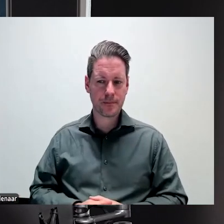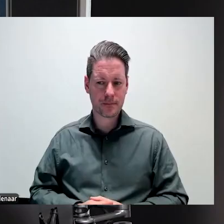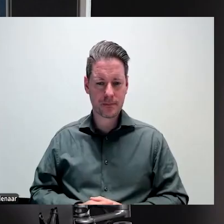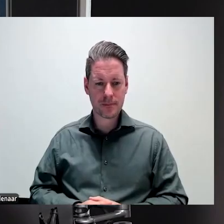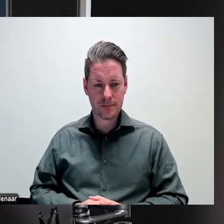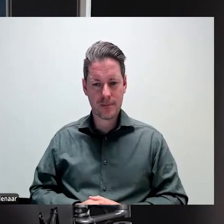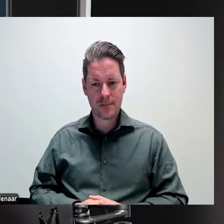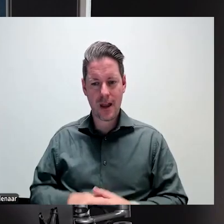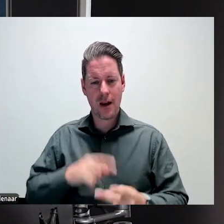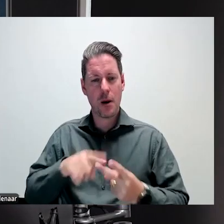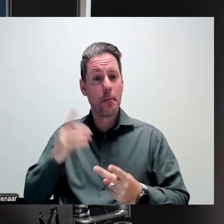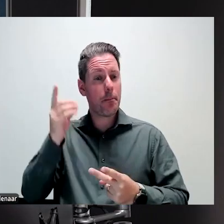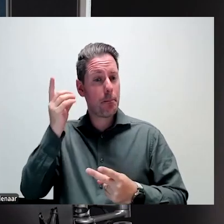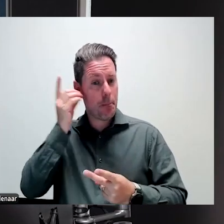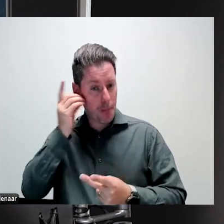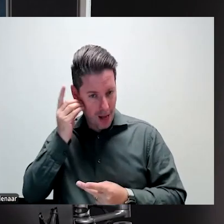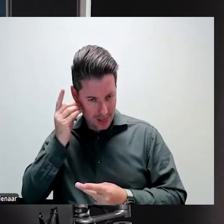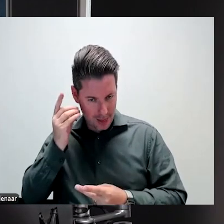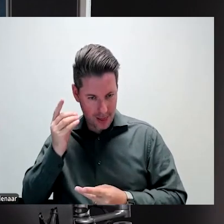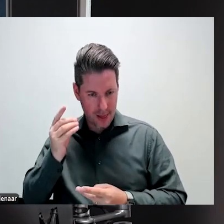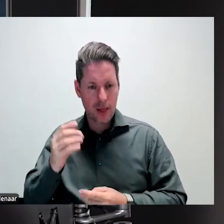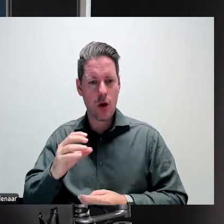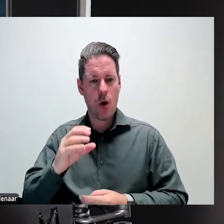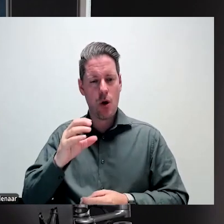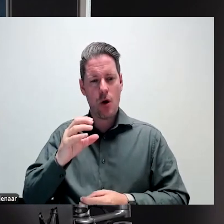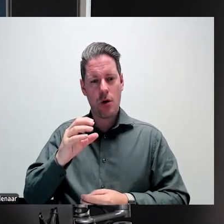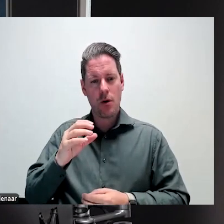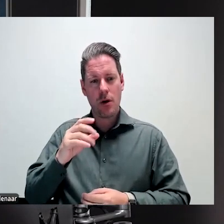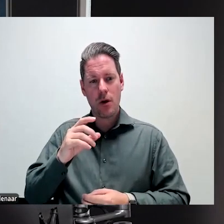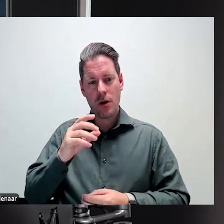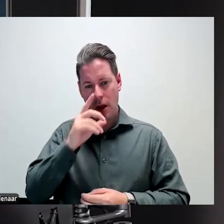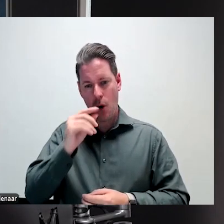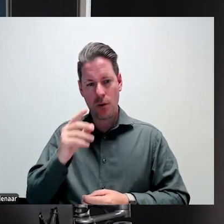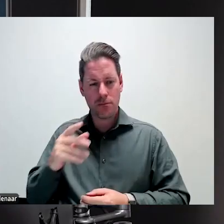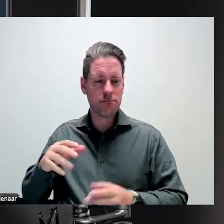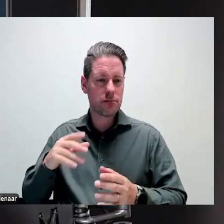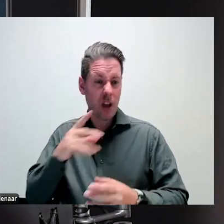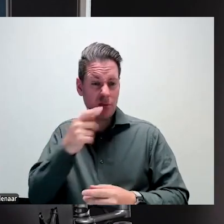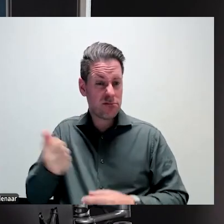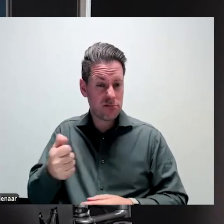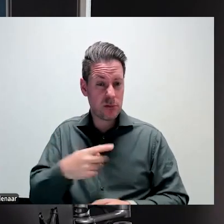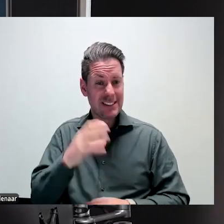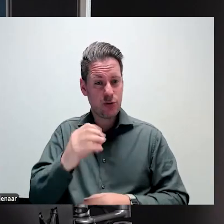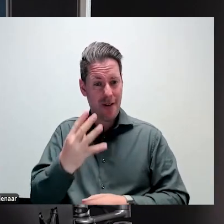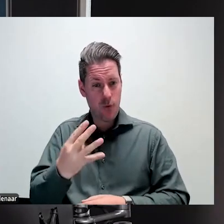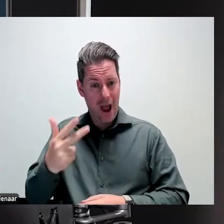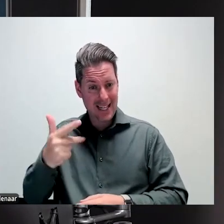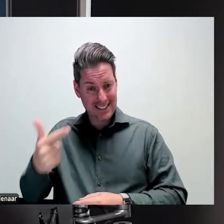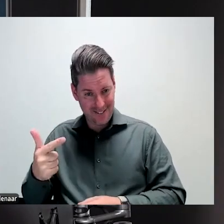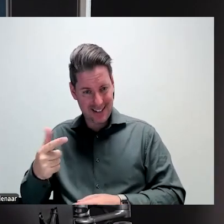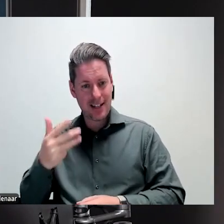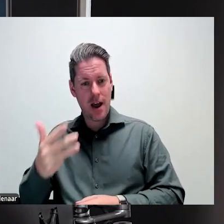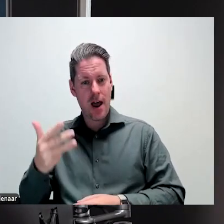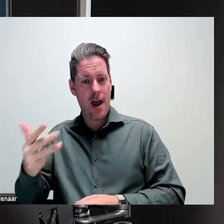1300 630 222. Give us a call or you can text on 0487 993 222. This